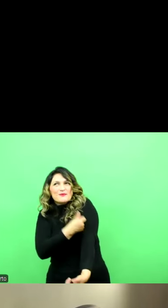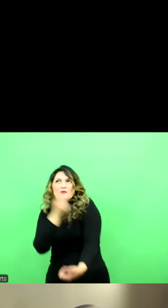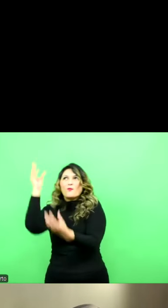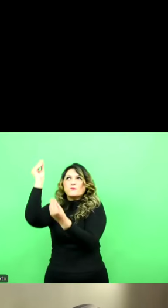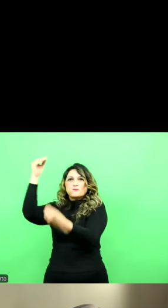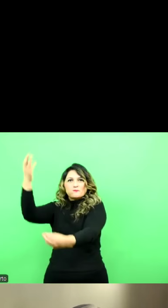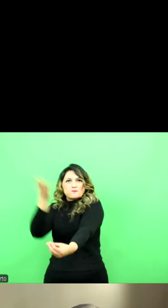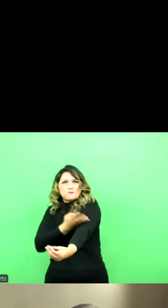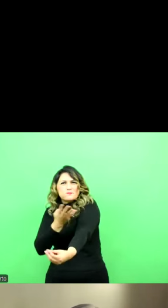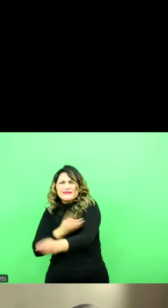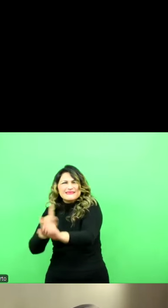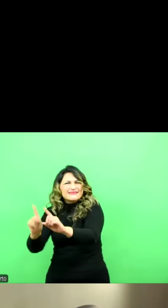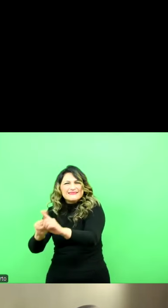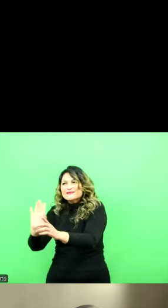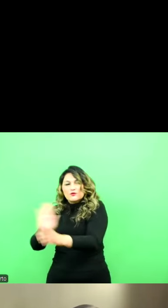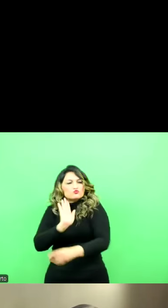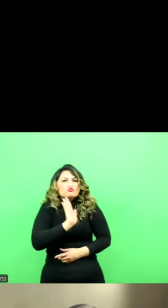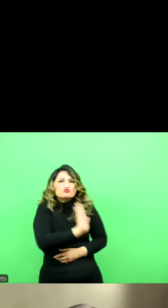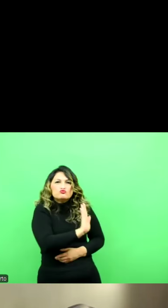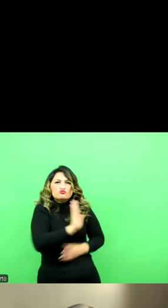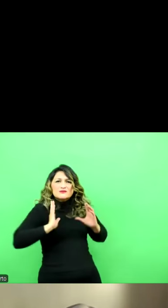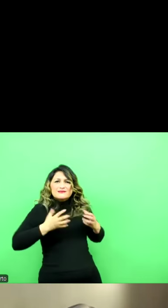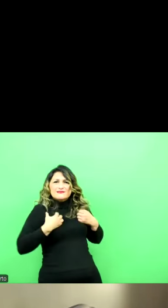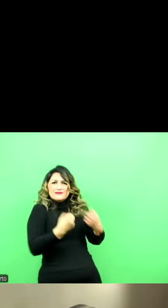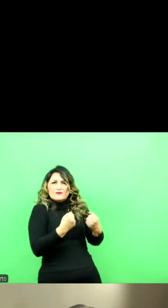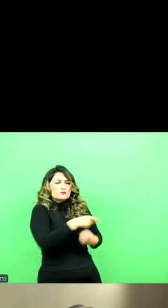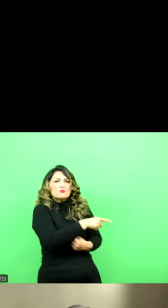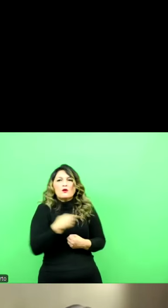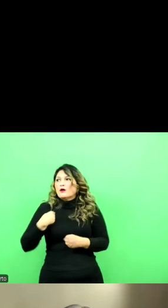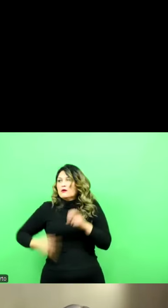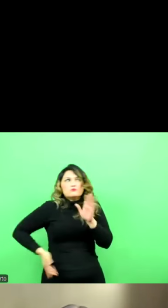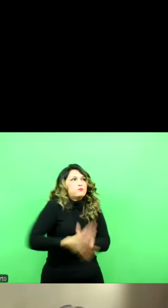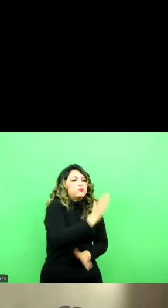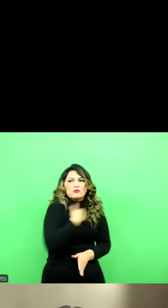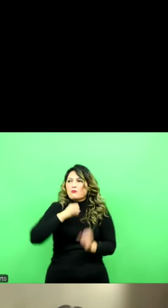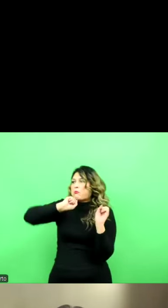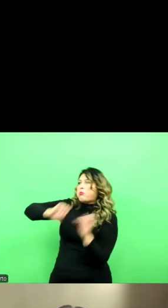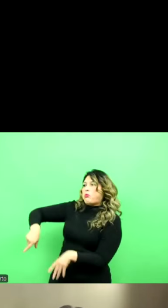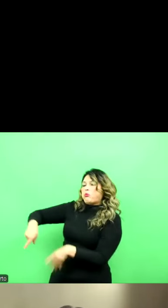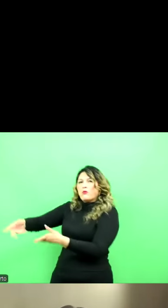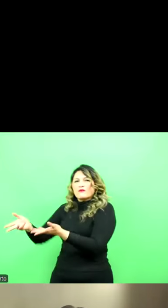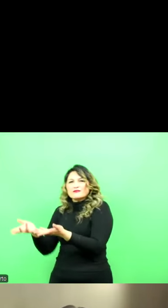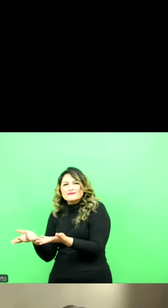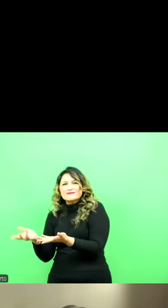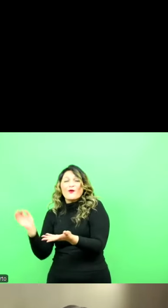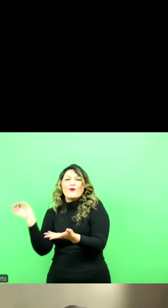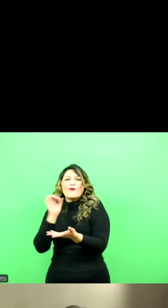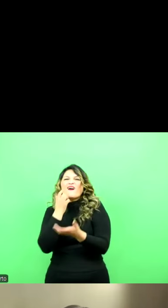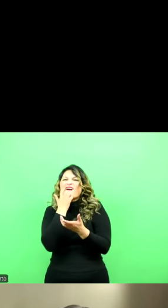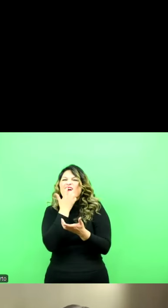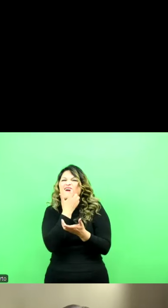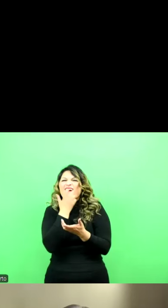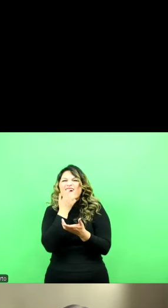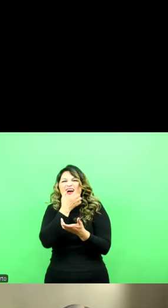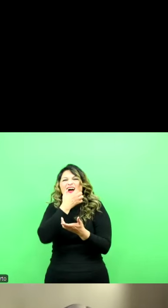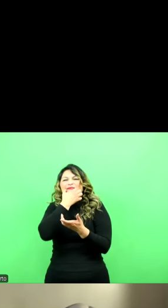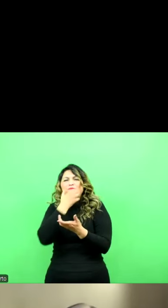evacuation. There is also this protective action of sheltering in place. And even there, we're seeing challenges for older